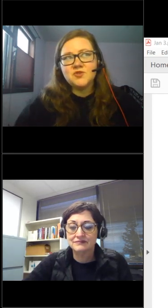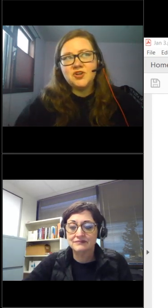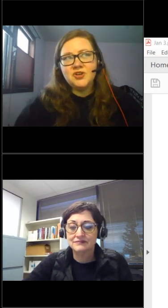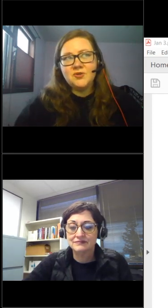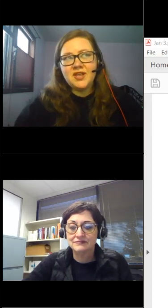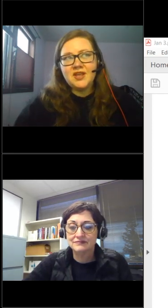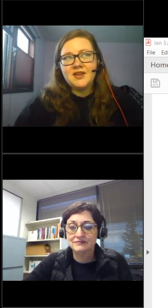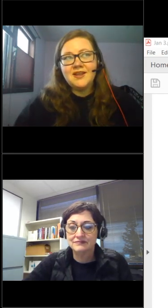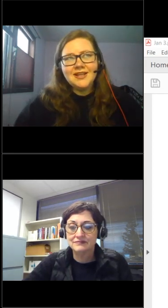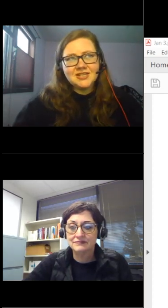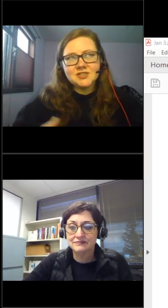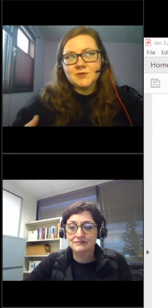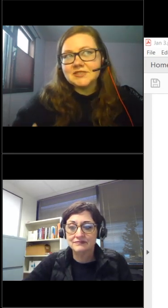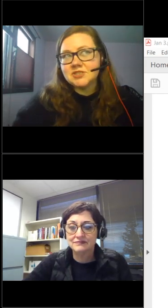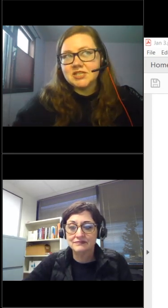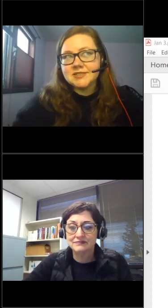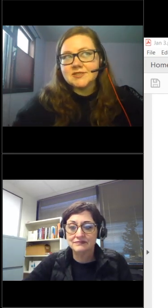some